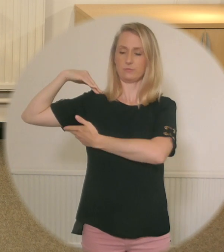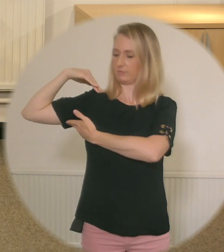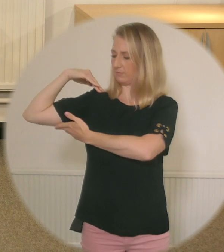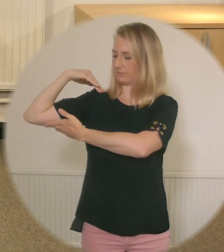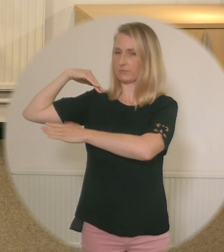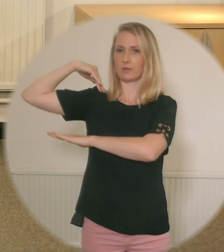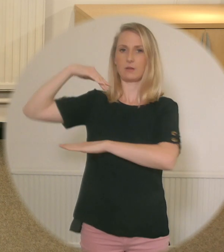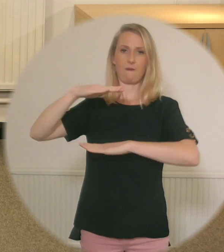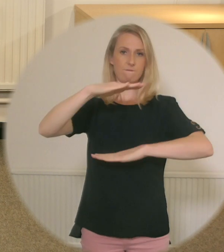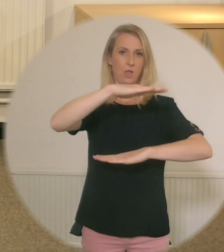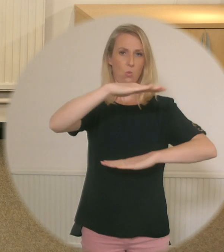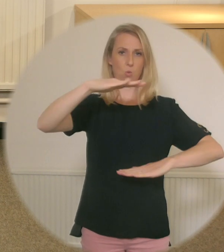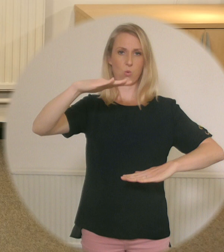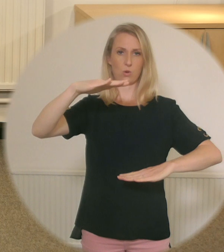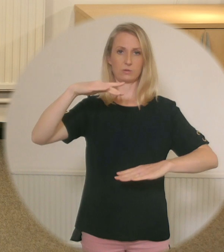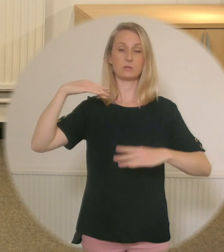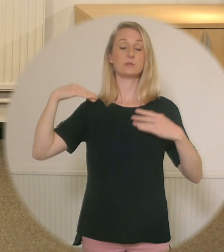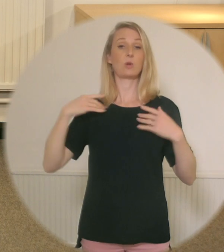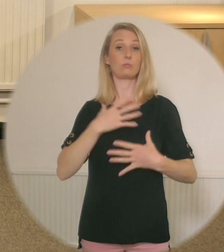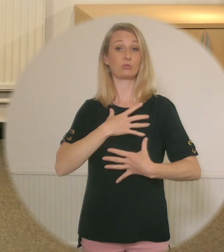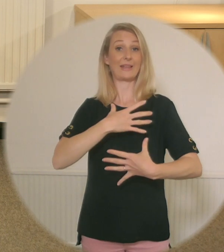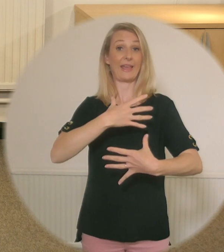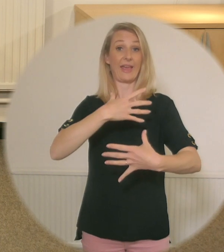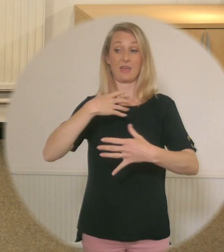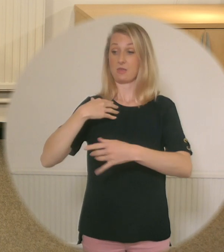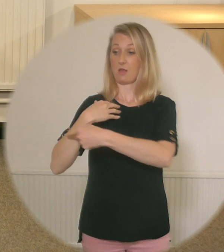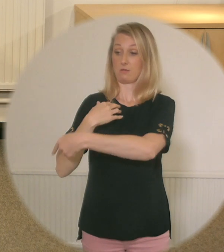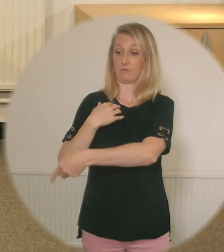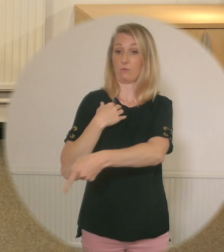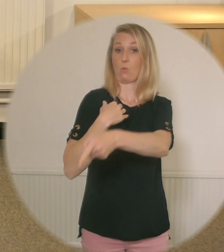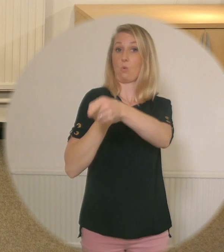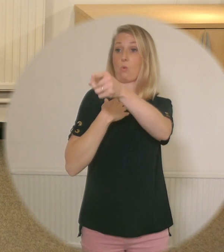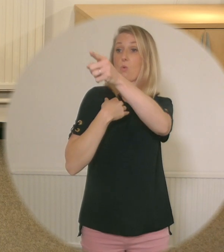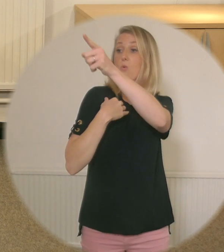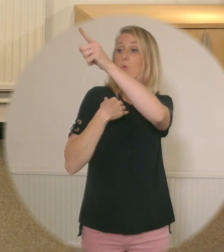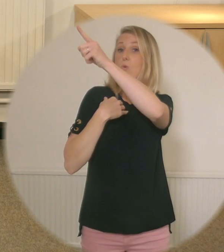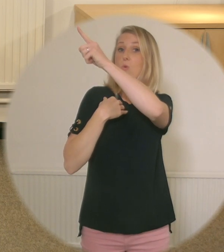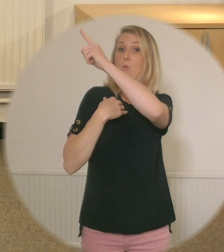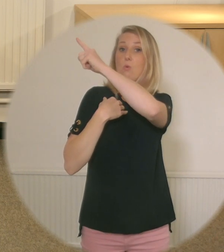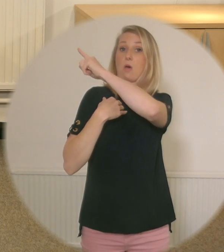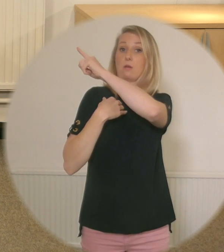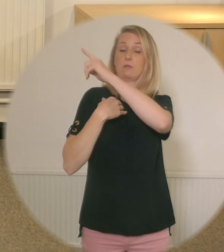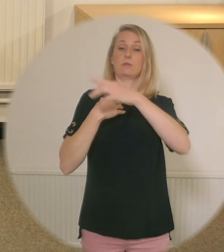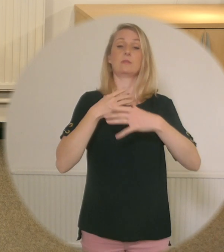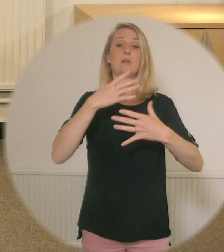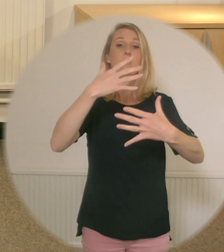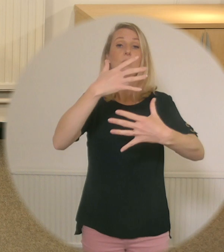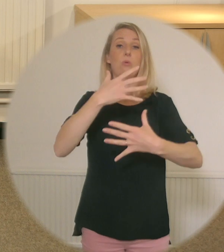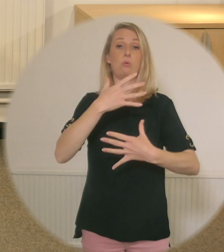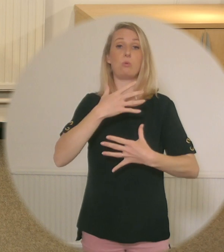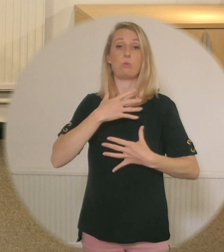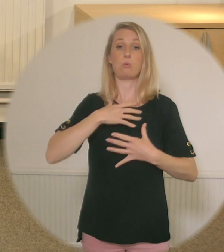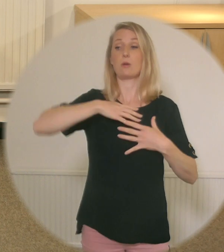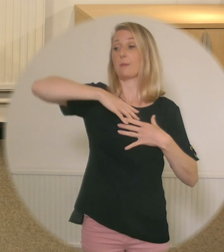we're going to breathe in, take the elbows forwards and up. Breathe out, take the elbows